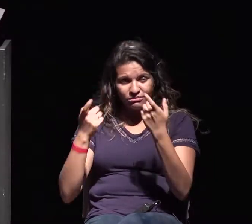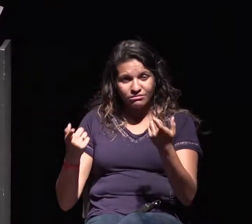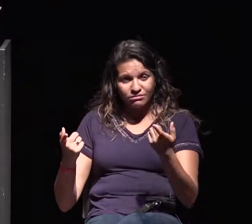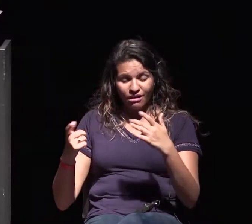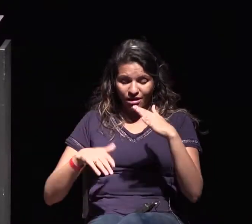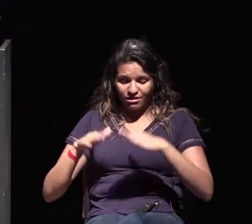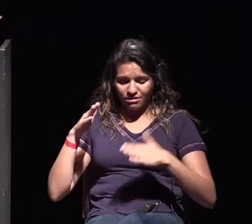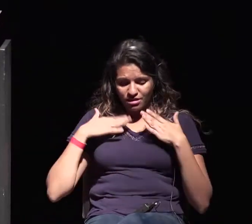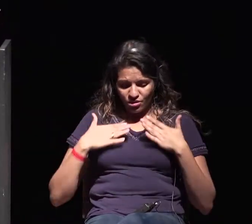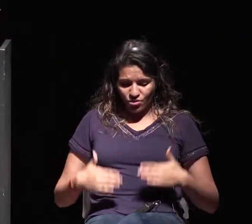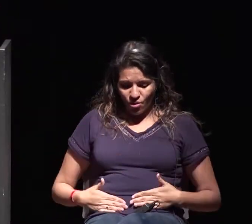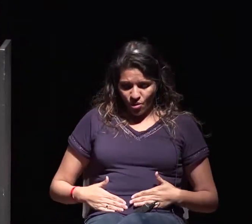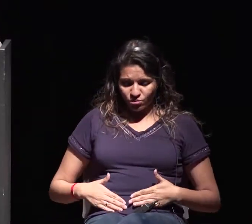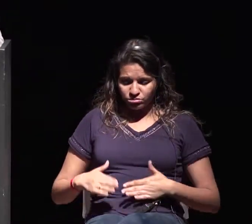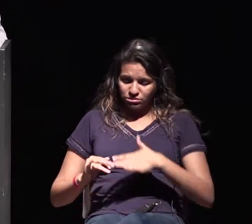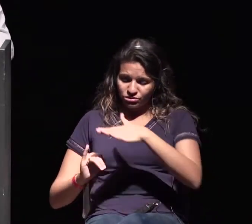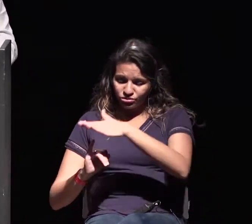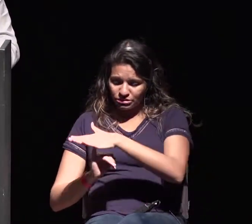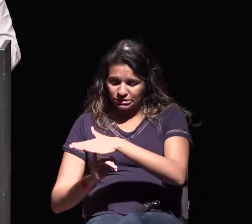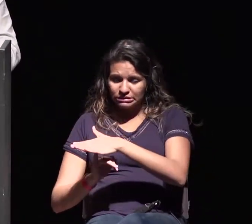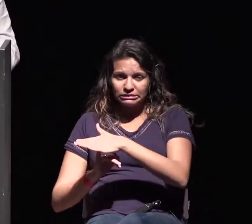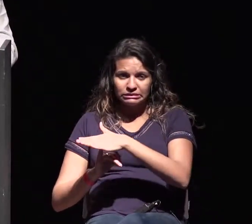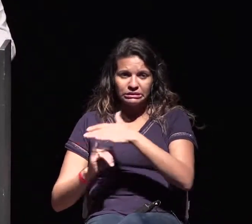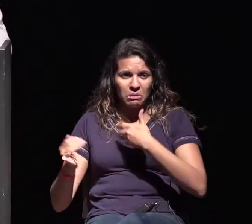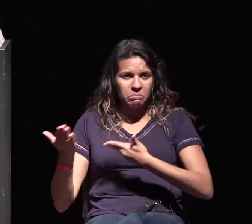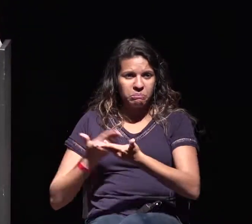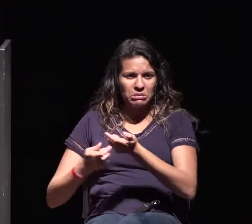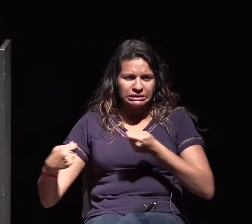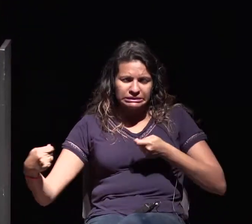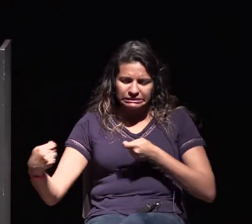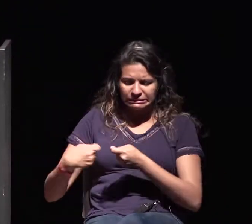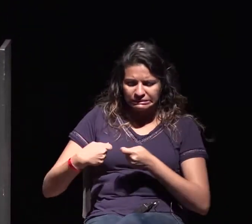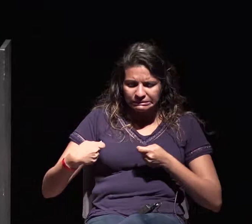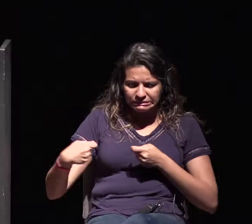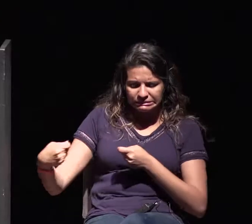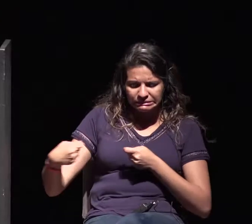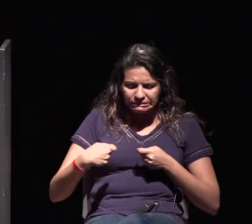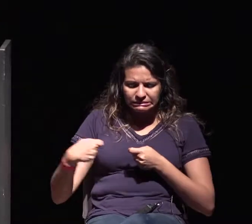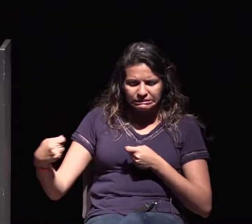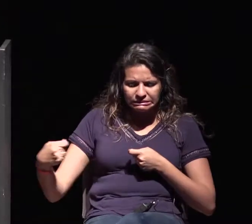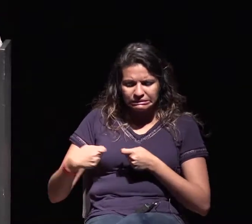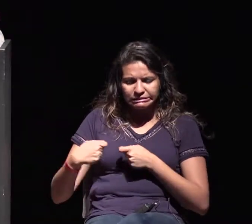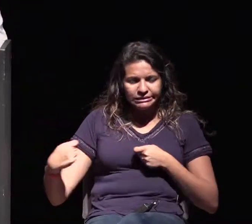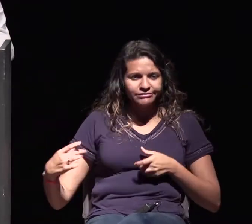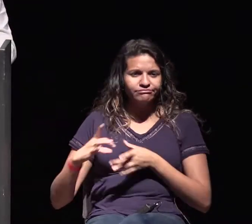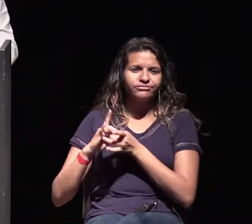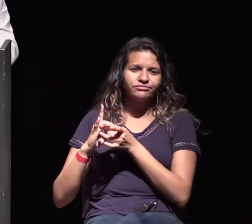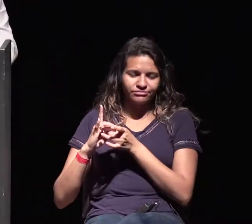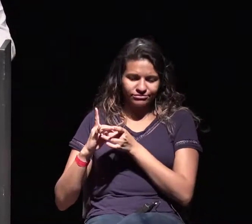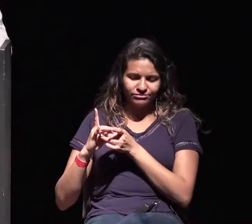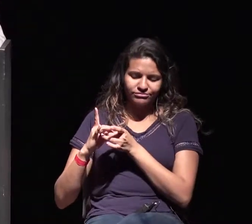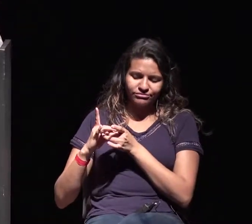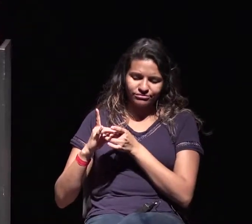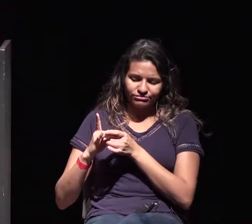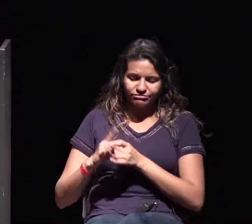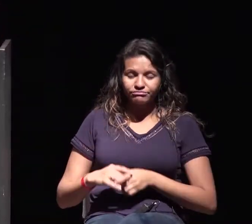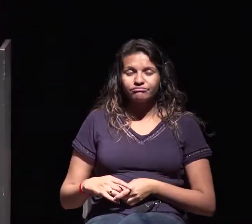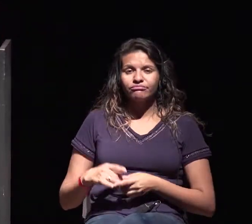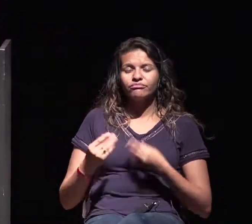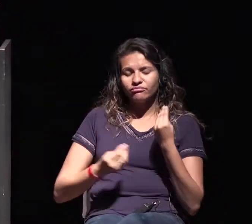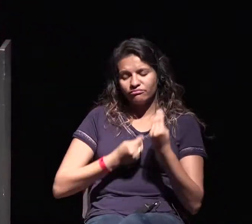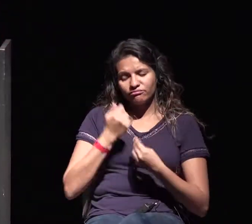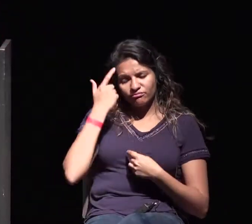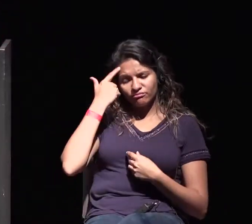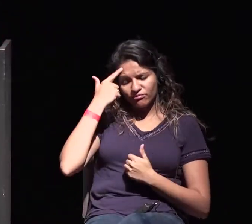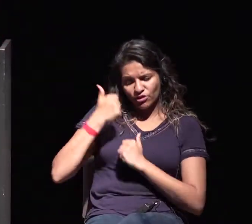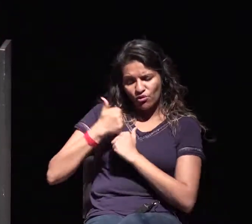them. From the point of view of the power structures that institutions are, antibodies are